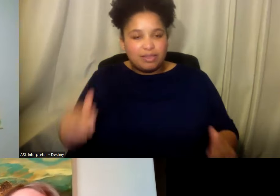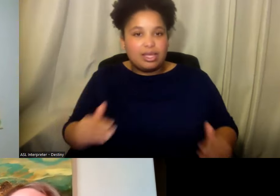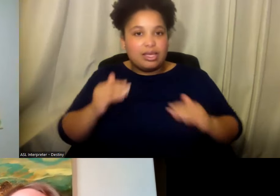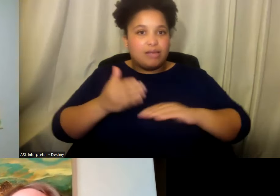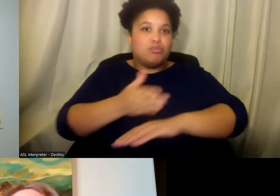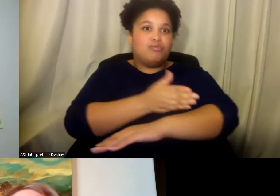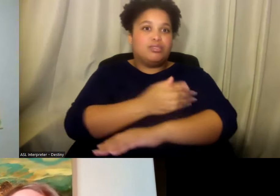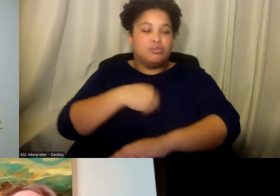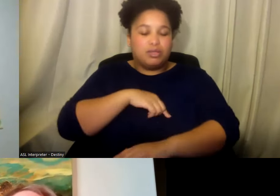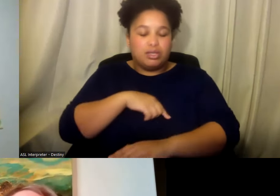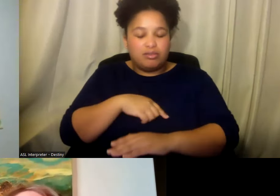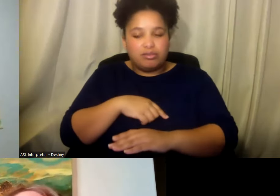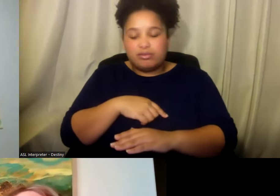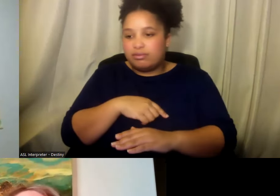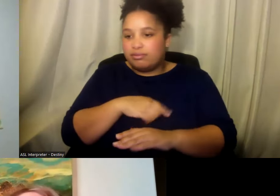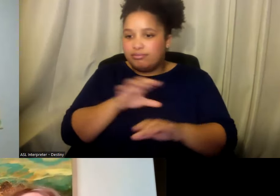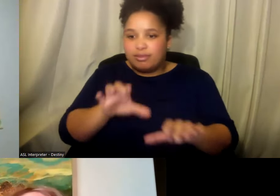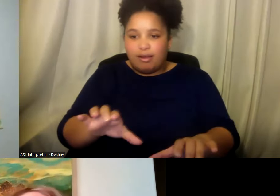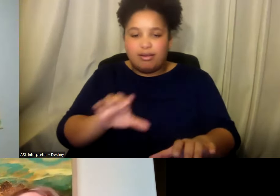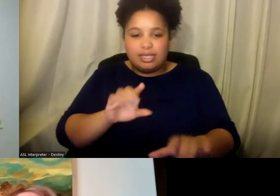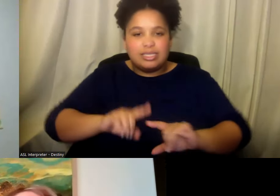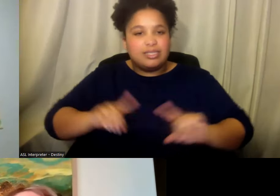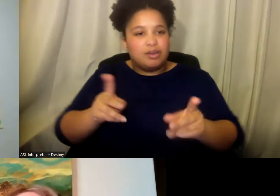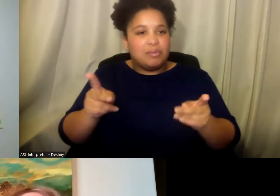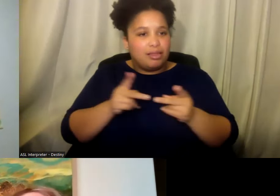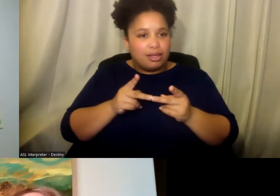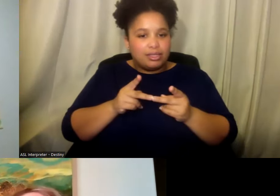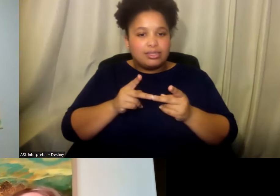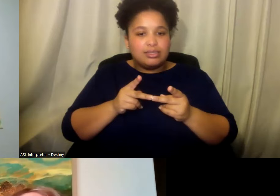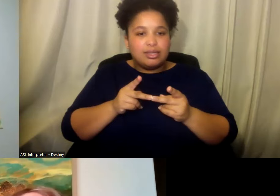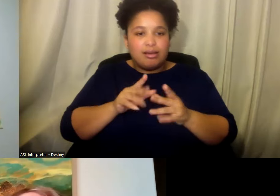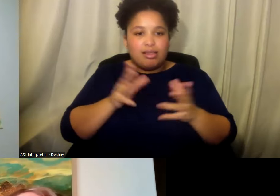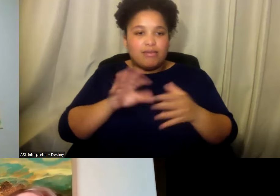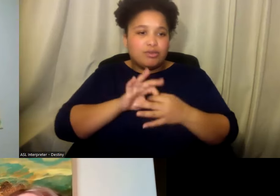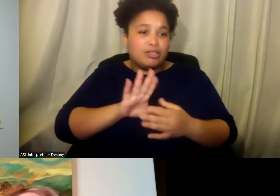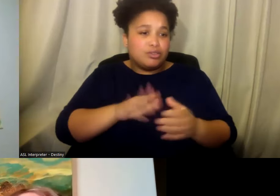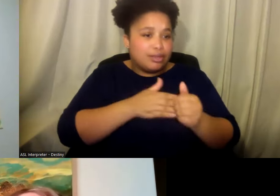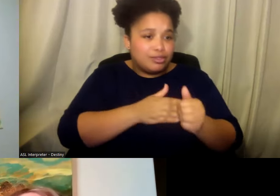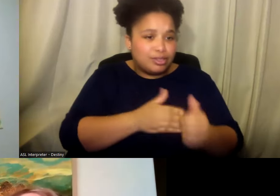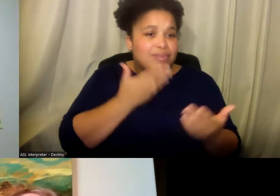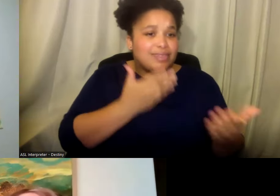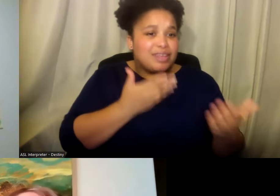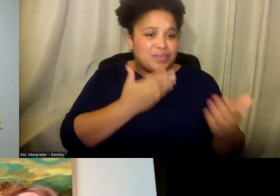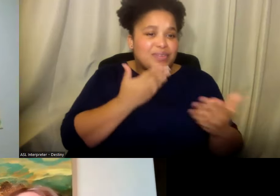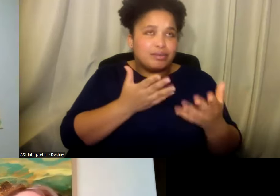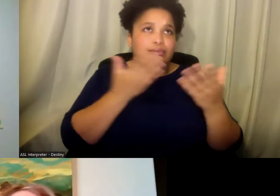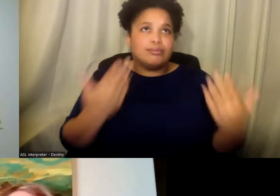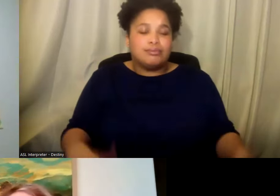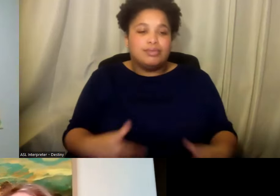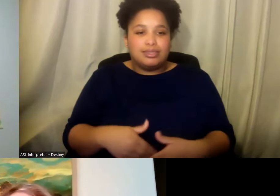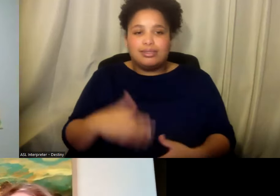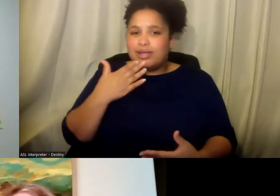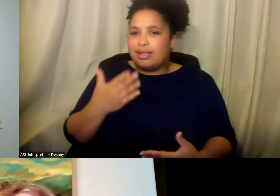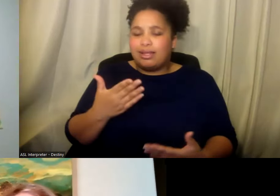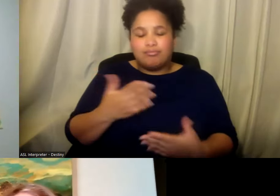We are really in such a different place, and a lot of that goes to your leadership. So thank you. Well, it's a